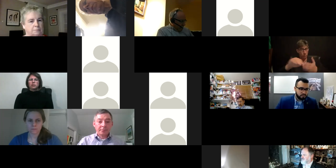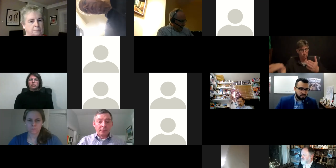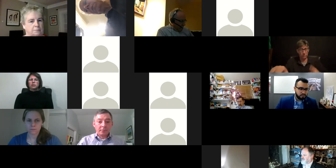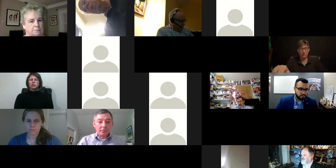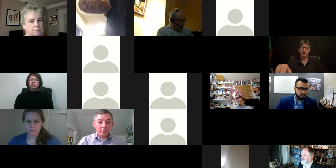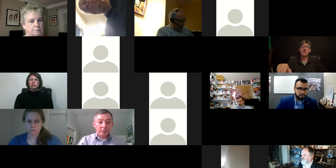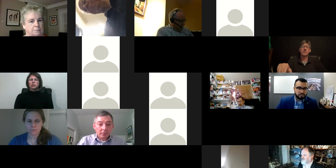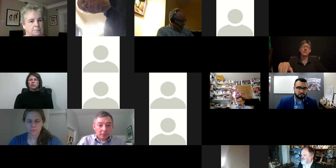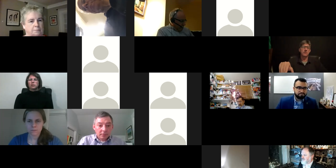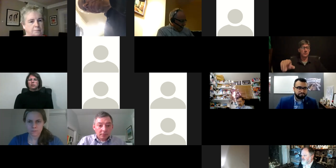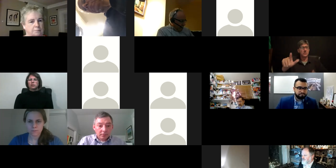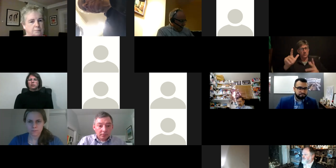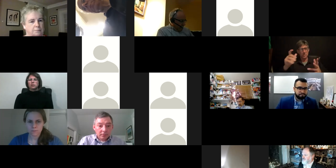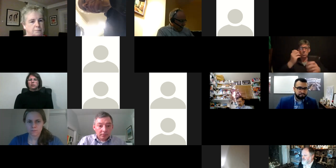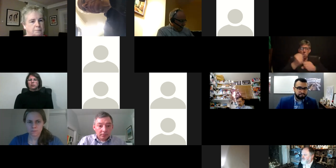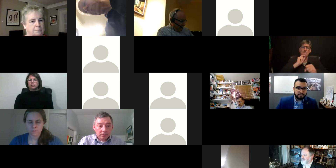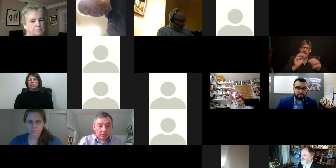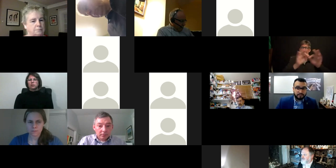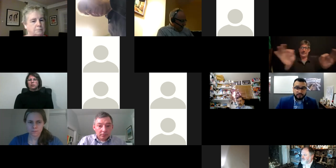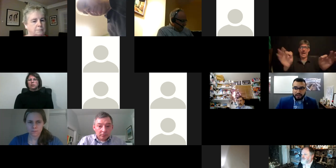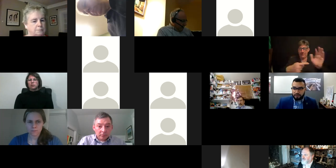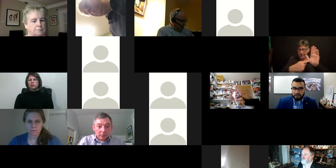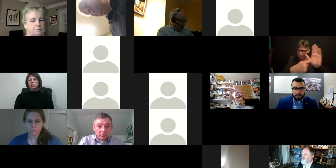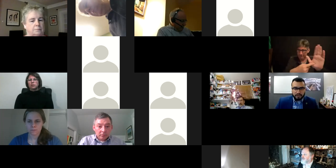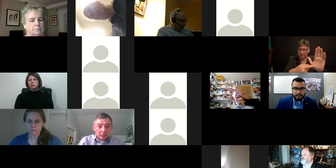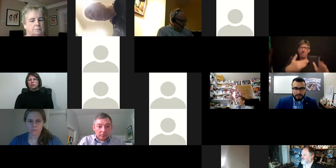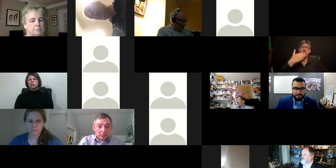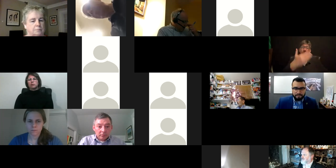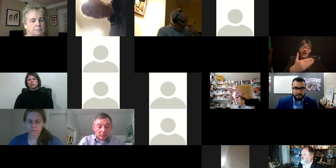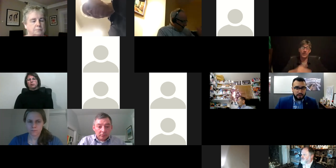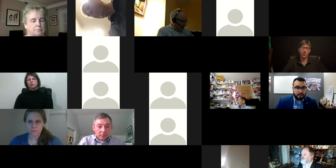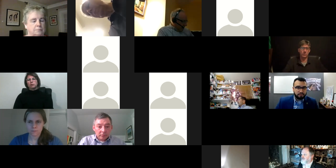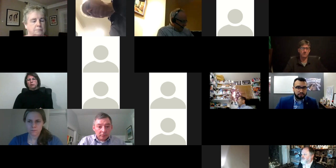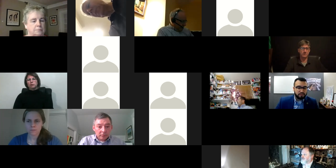but we just wanted to make a statement tonight. Thank you. Thank you.